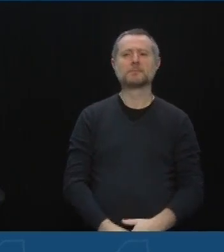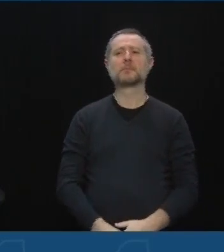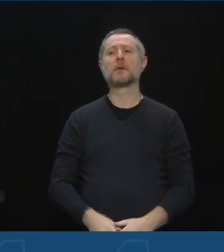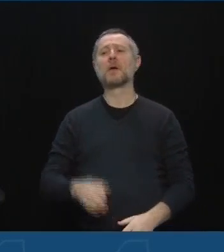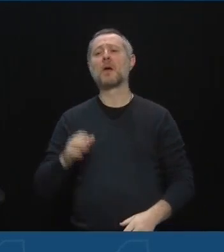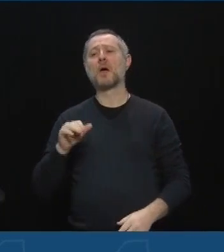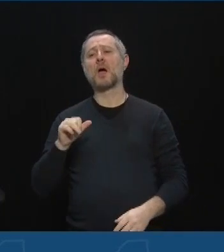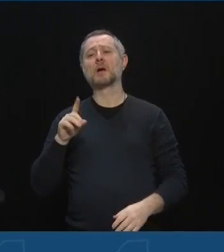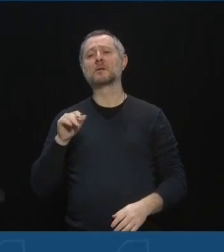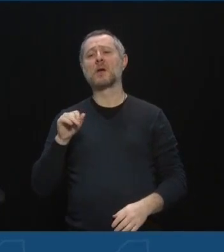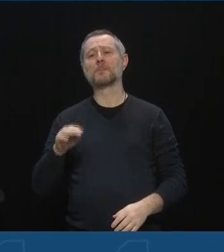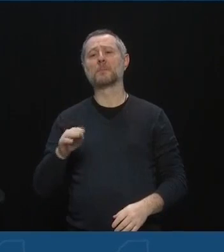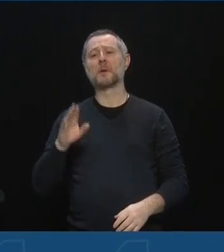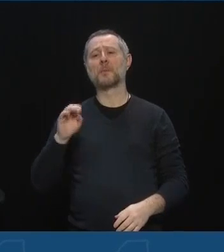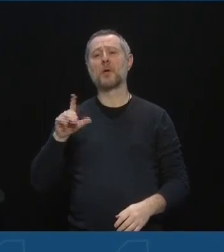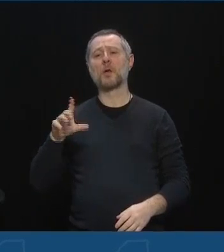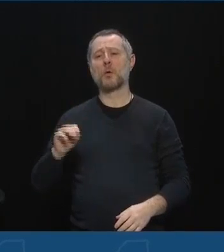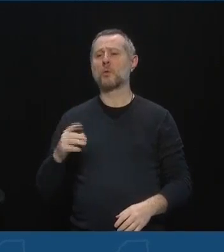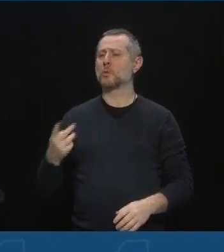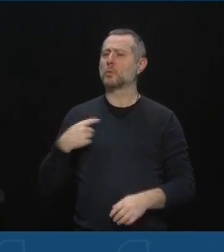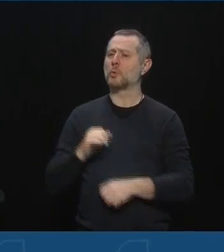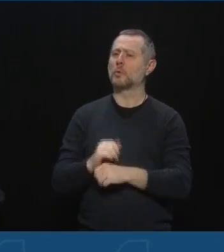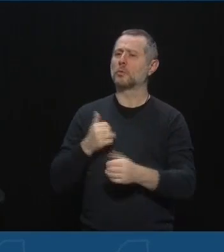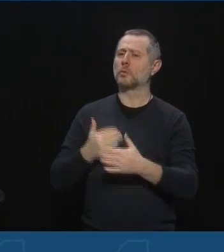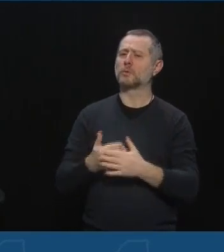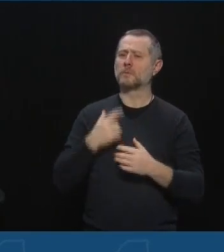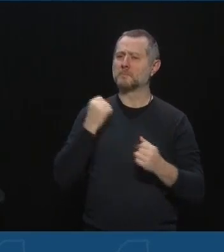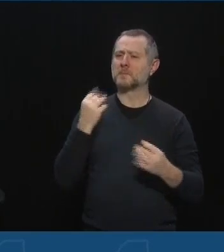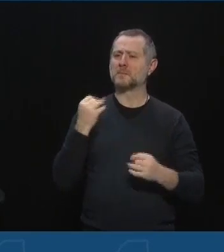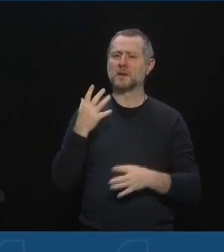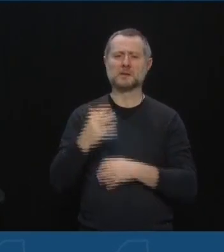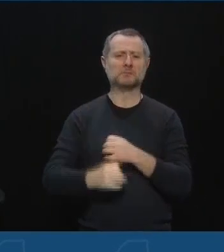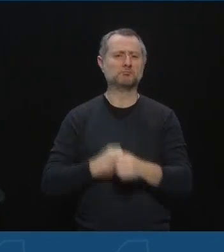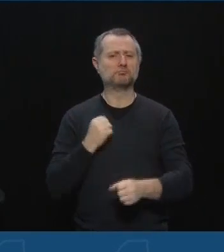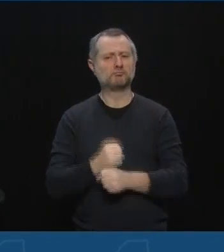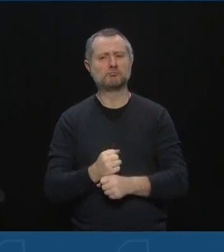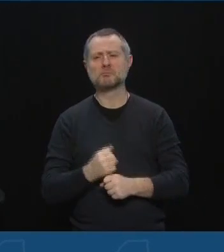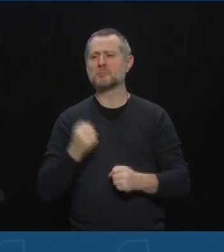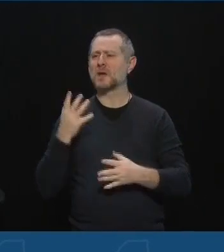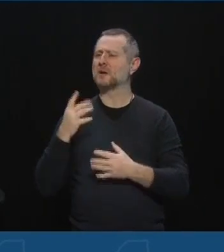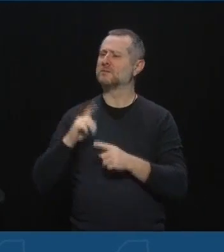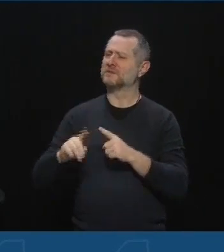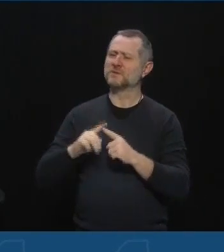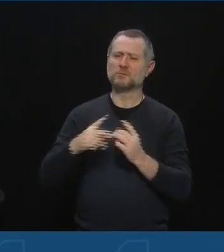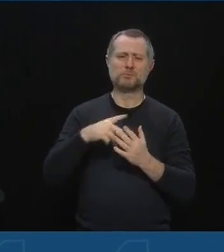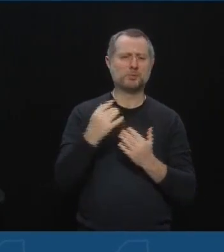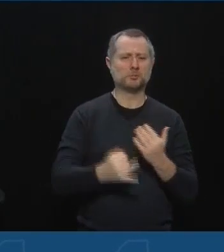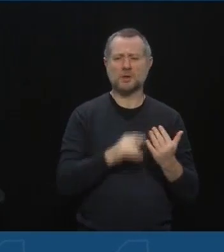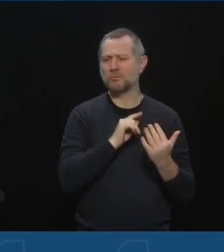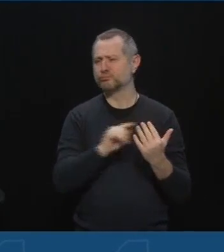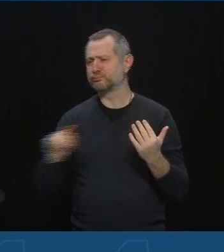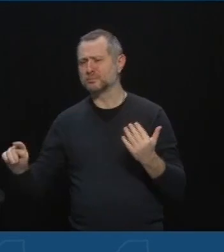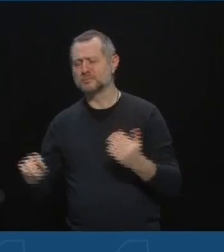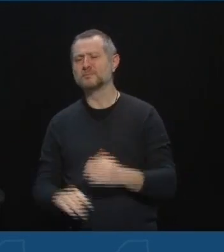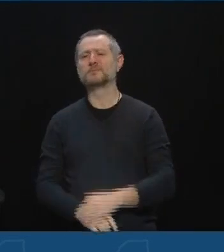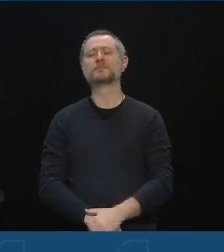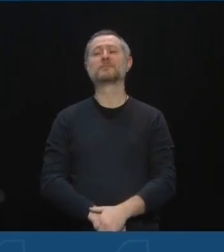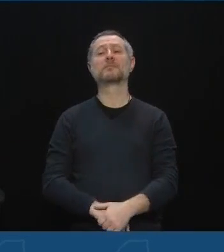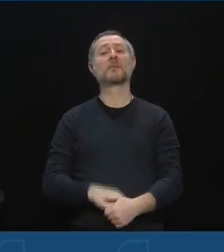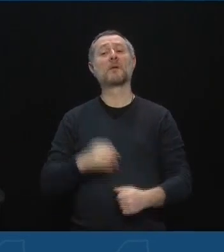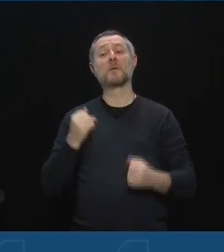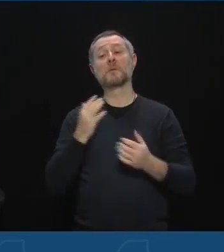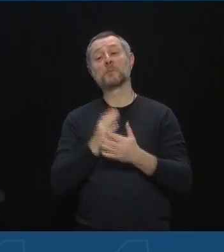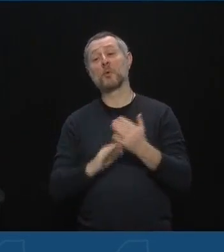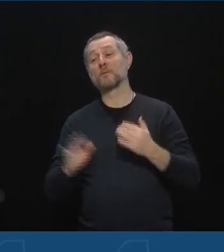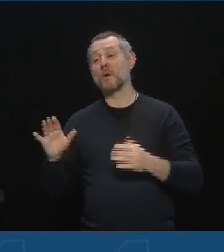worked with for, feels like decades, but we've done a lot of projects together. But I will always say that part of your legacy is